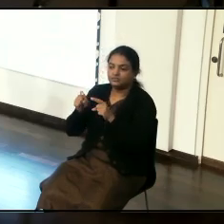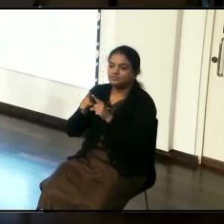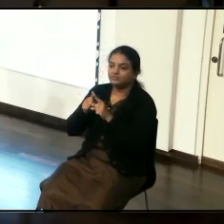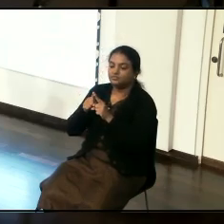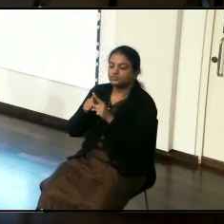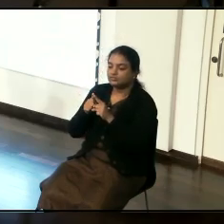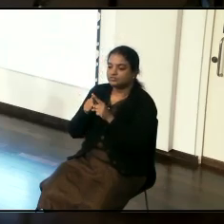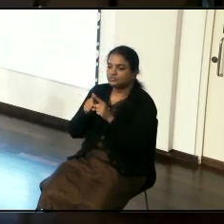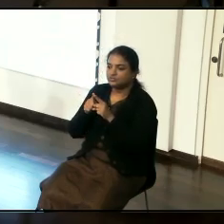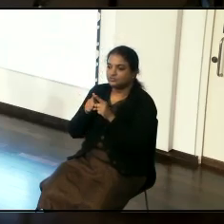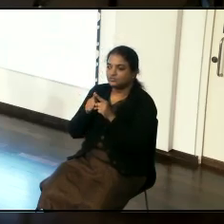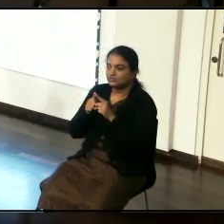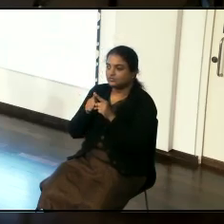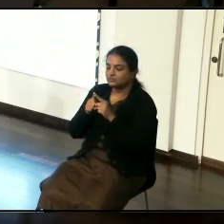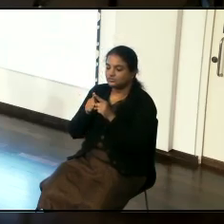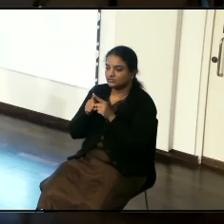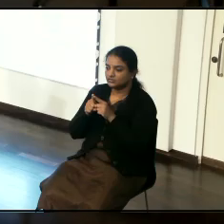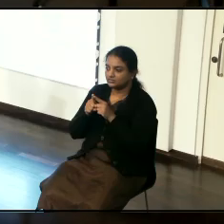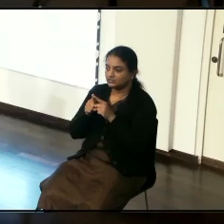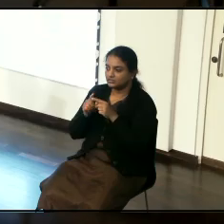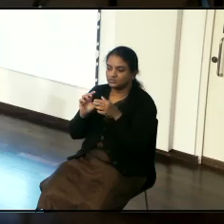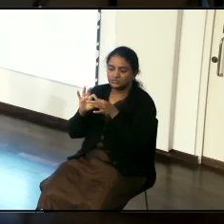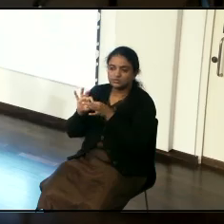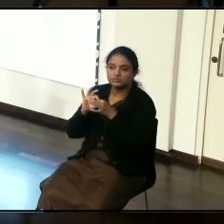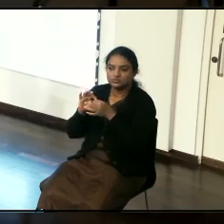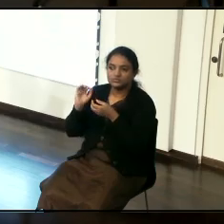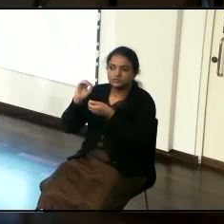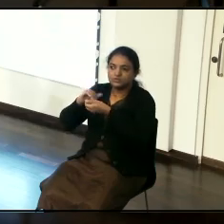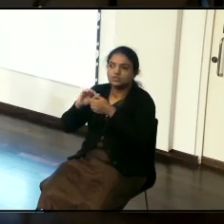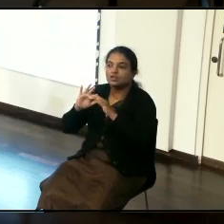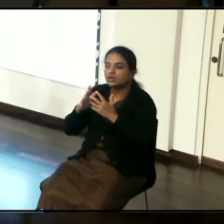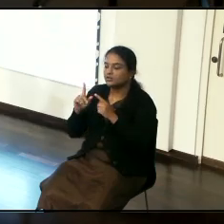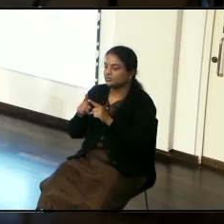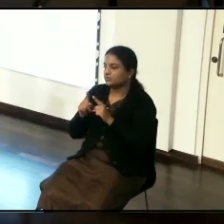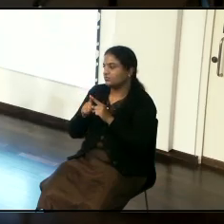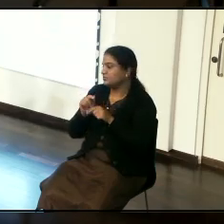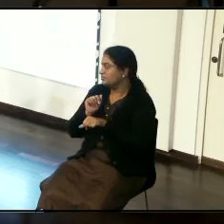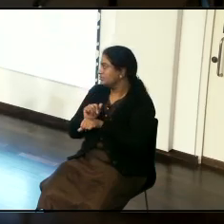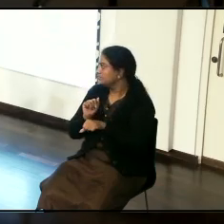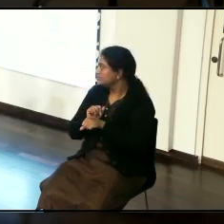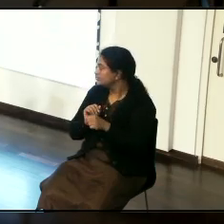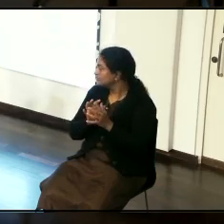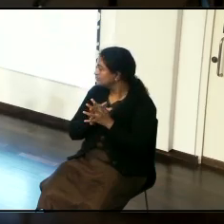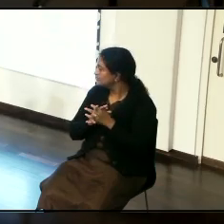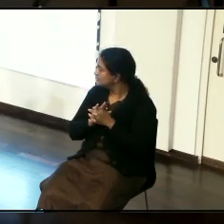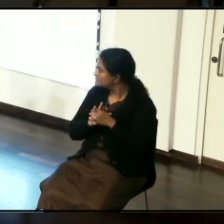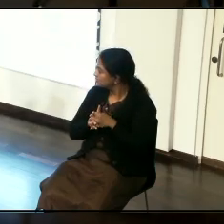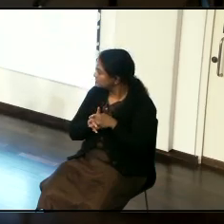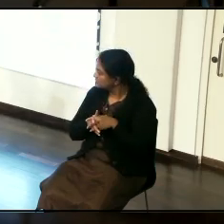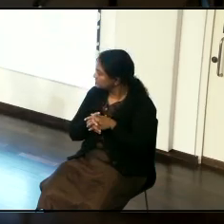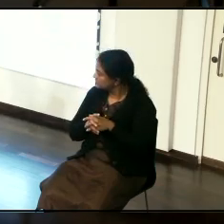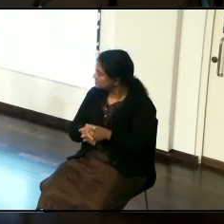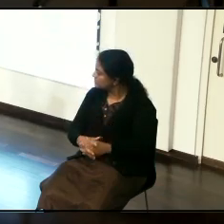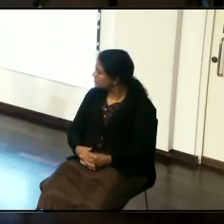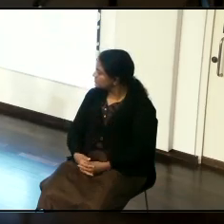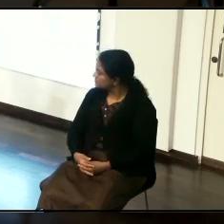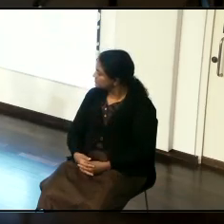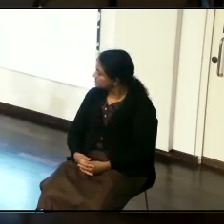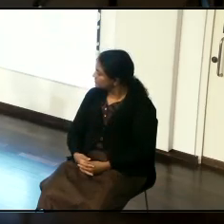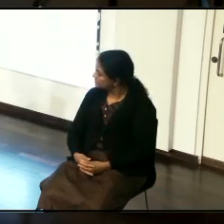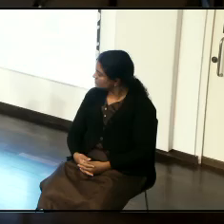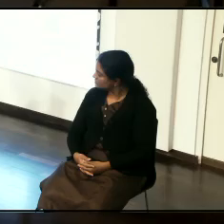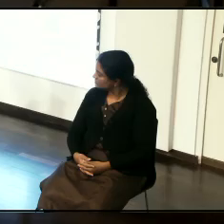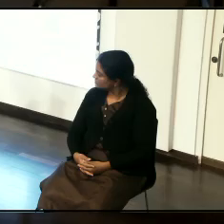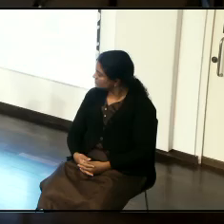these lovely collaborators that I have worked with. Yeah, this is the fantastic thing about the